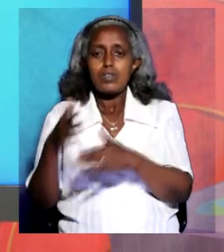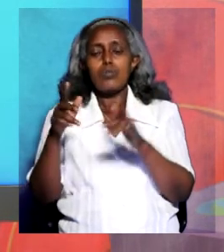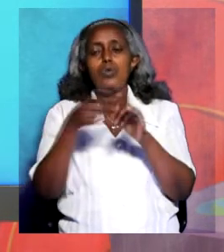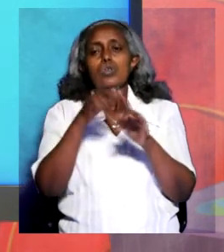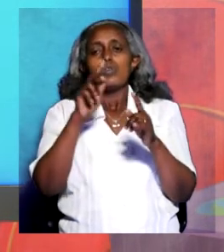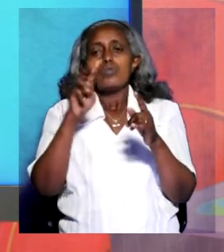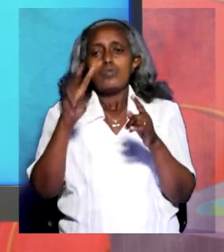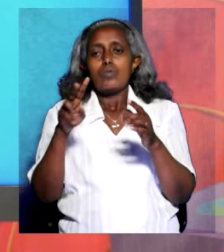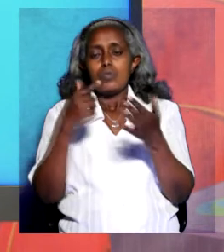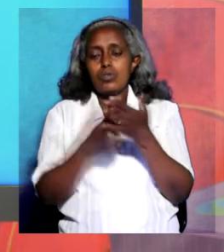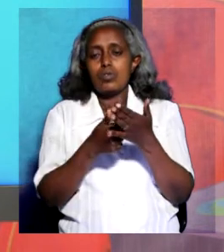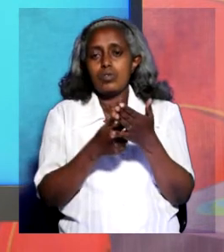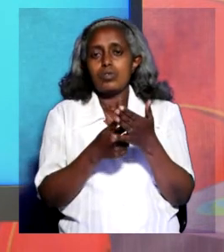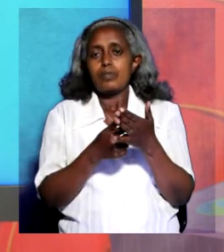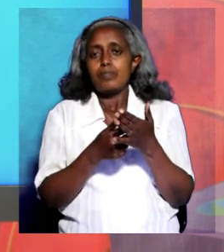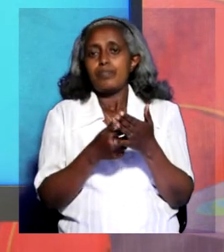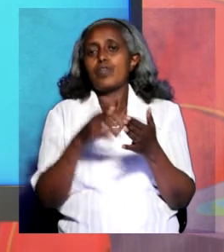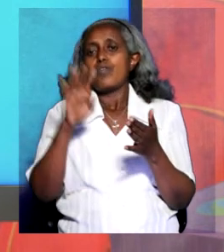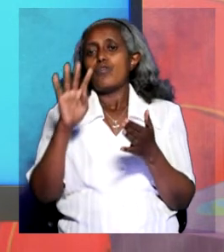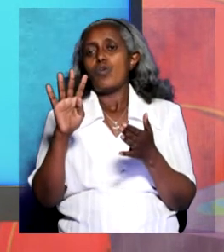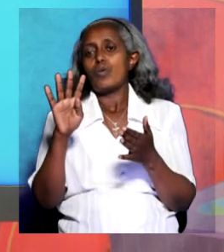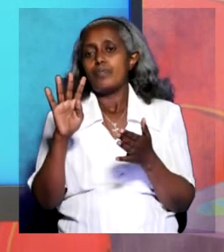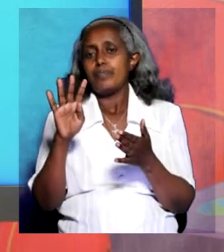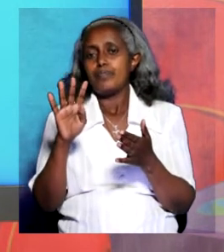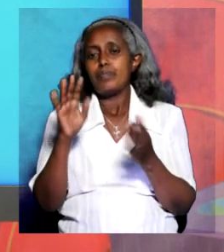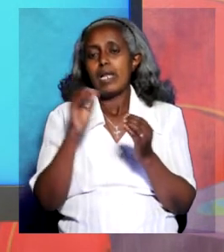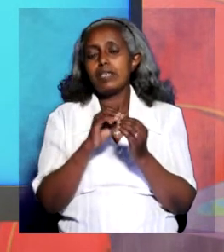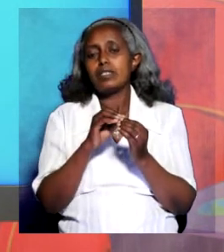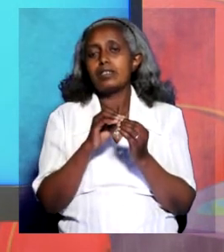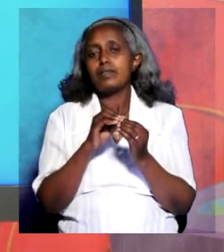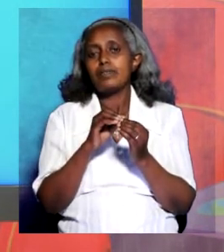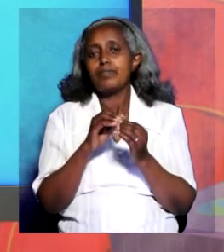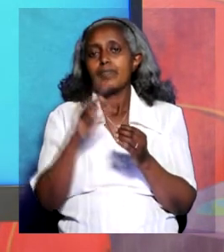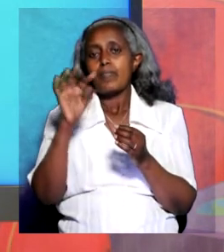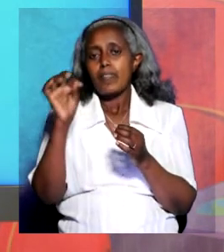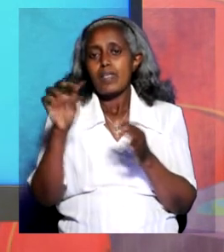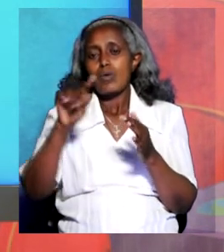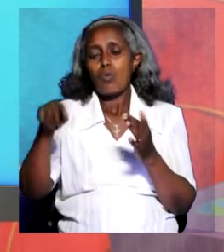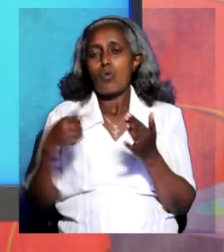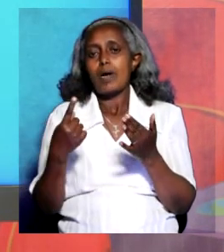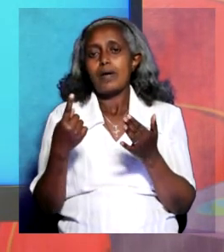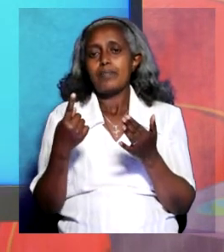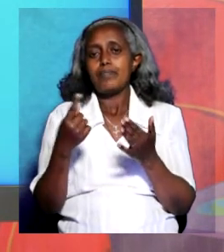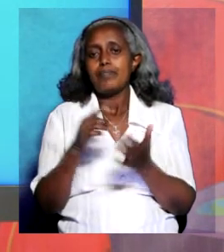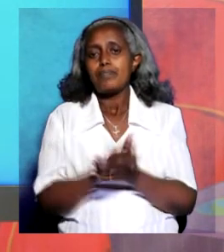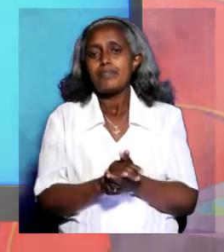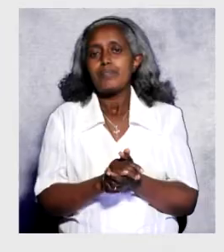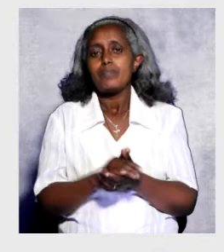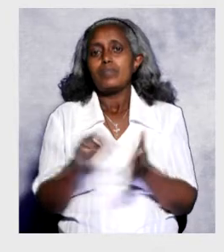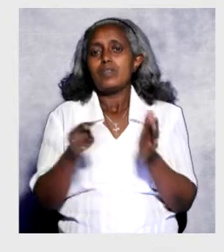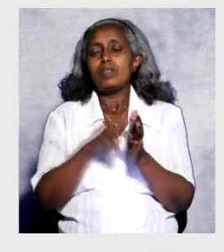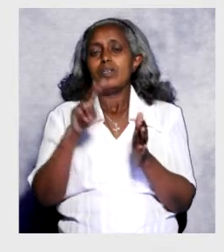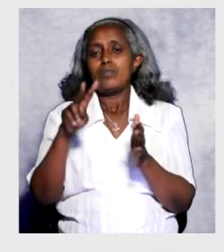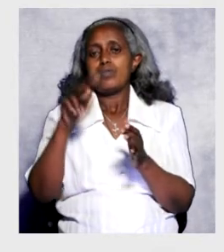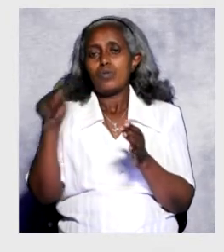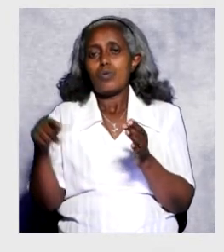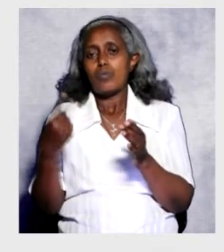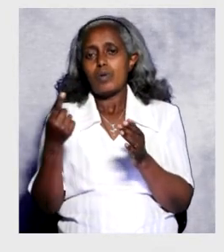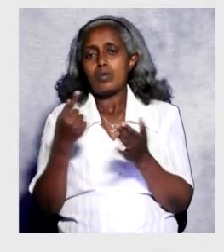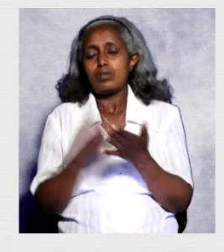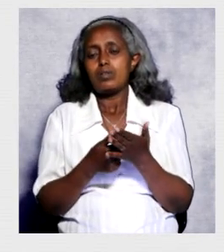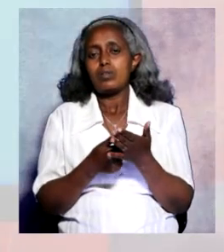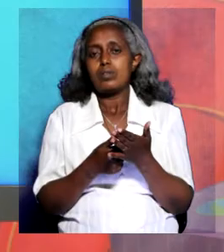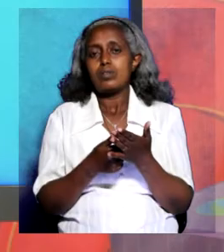positive 2. Add on 2, you get 4 plus t, comma, negative 2, comma 1.